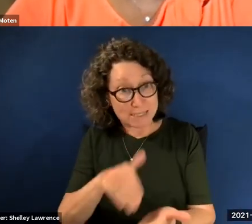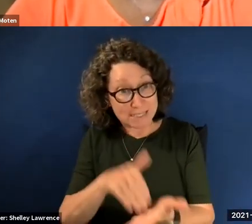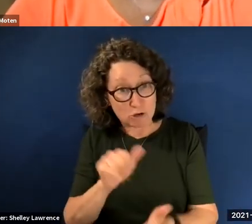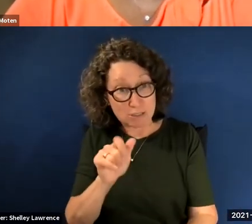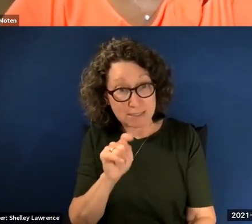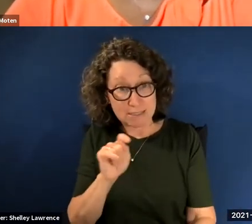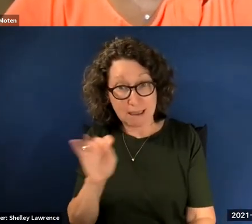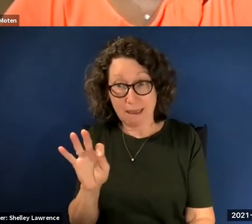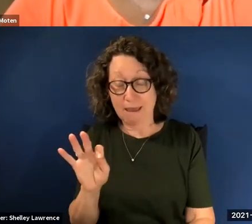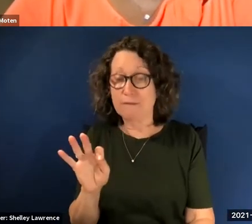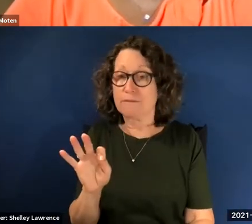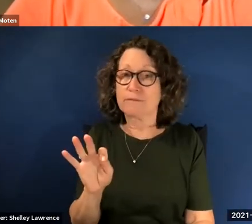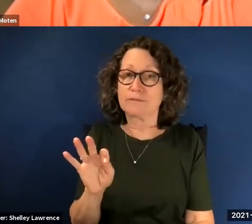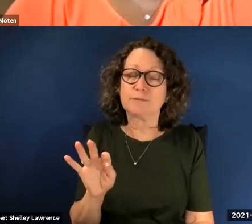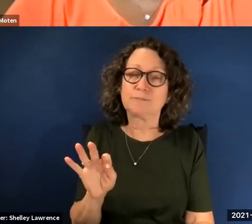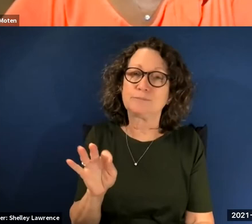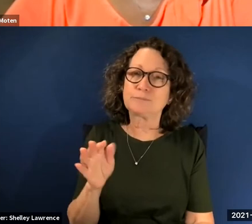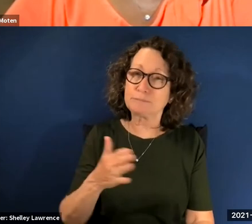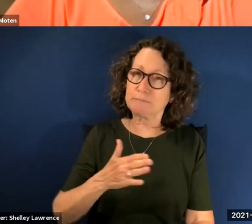staff,